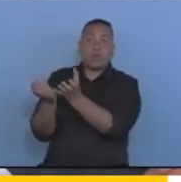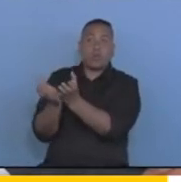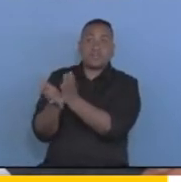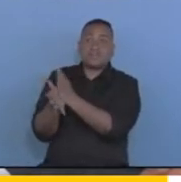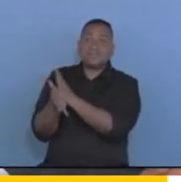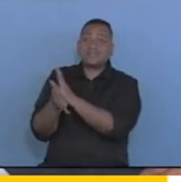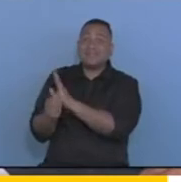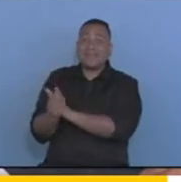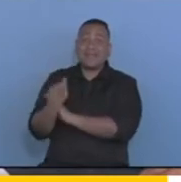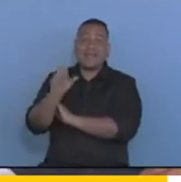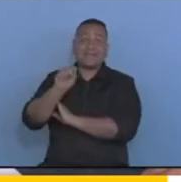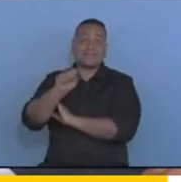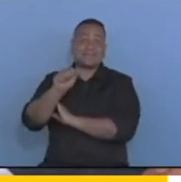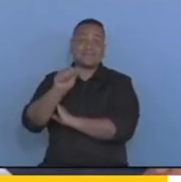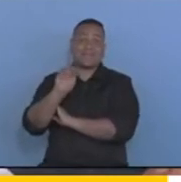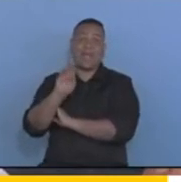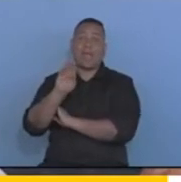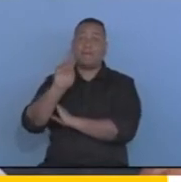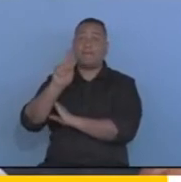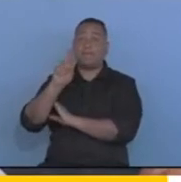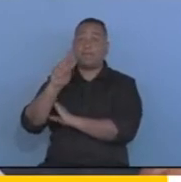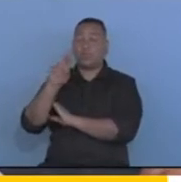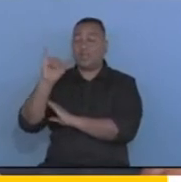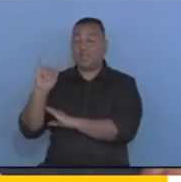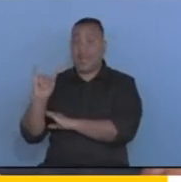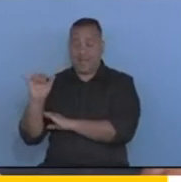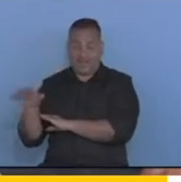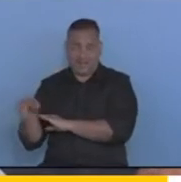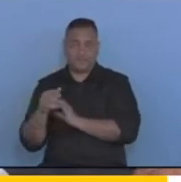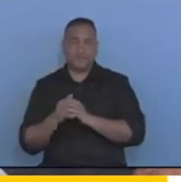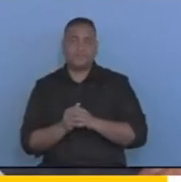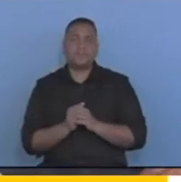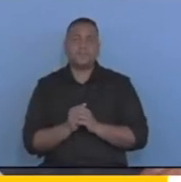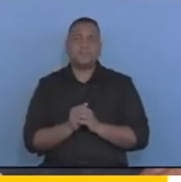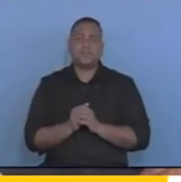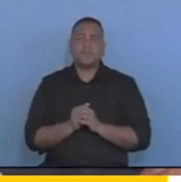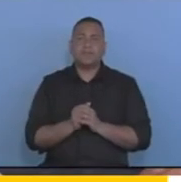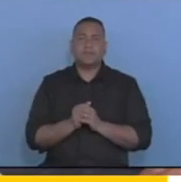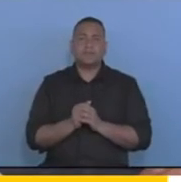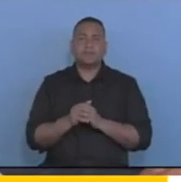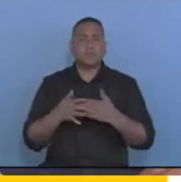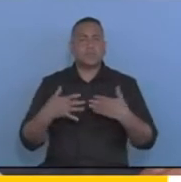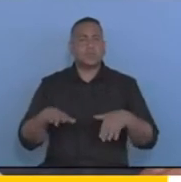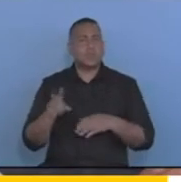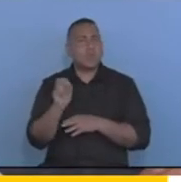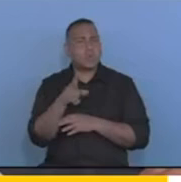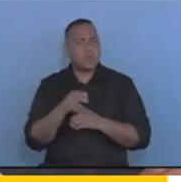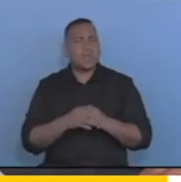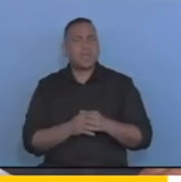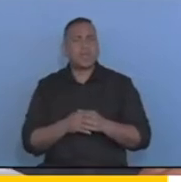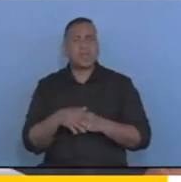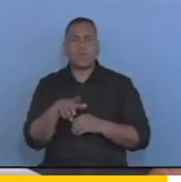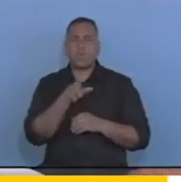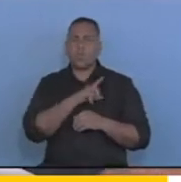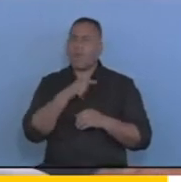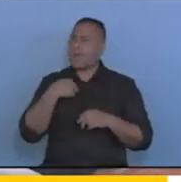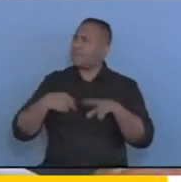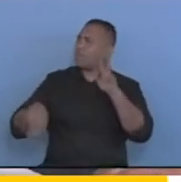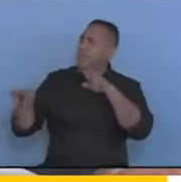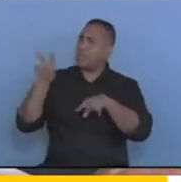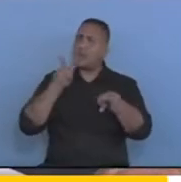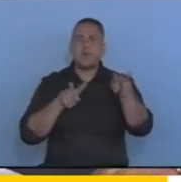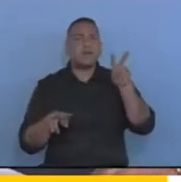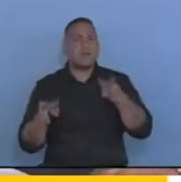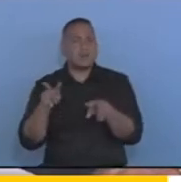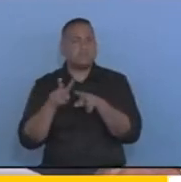Wow. Brilliant. Wow. And then I just want to ask you also, so obviously, and I mean, I'm just looking around, so the programs is